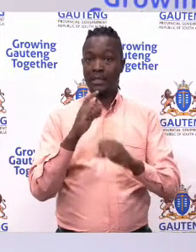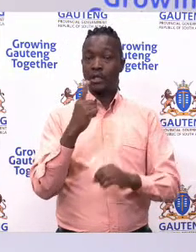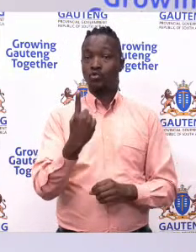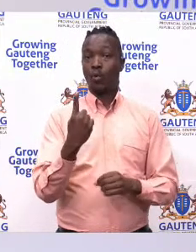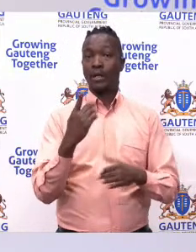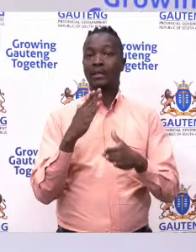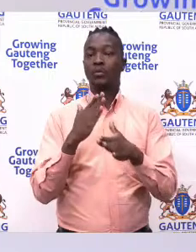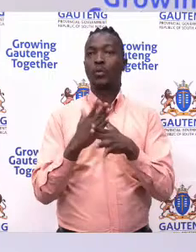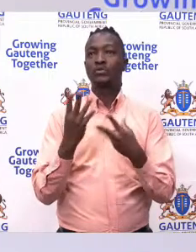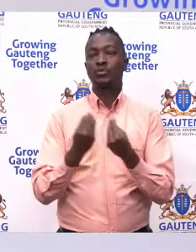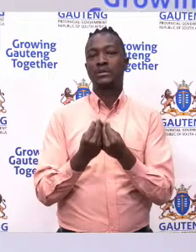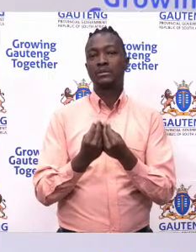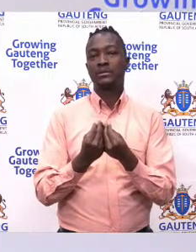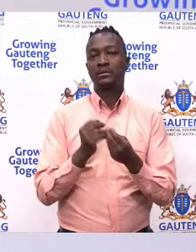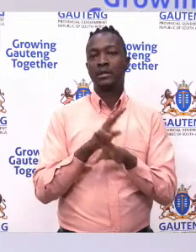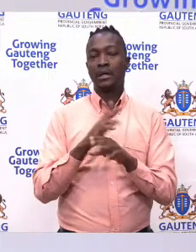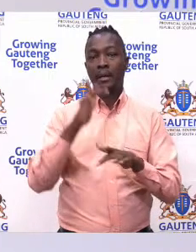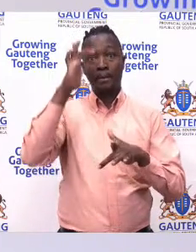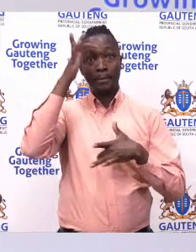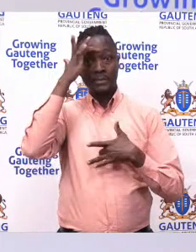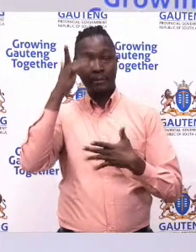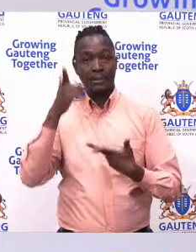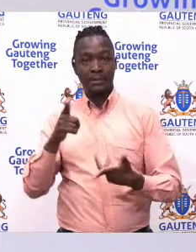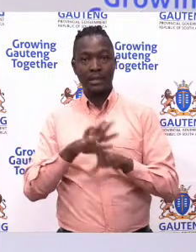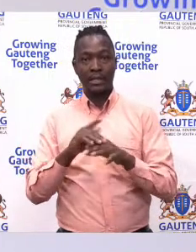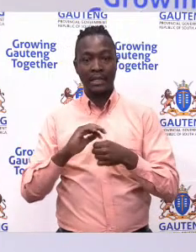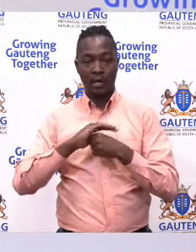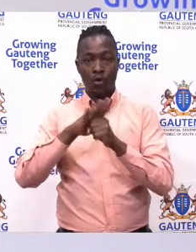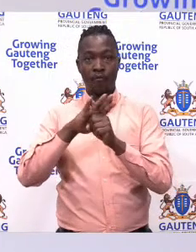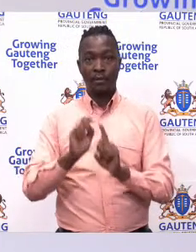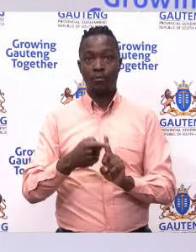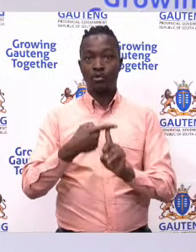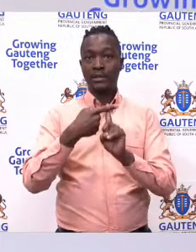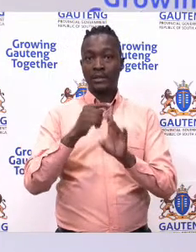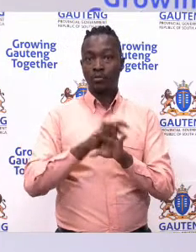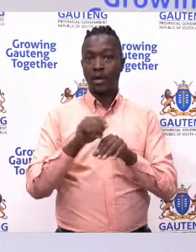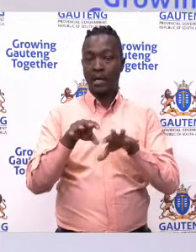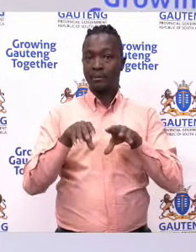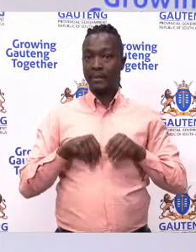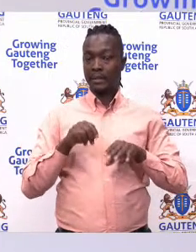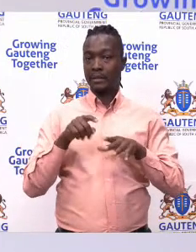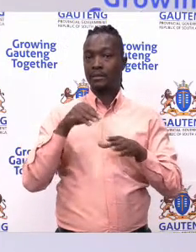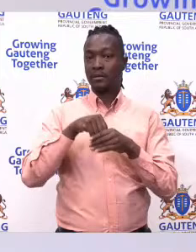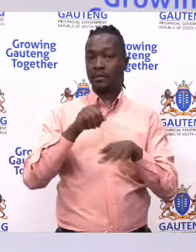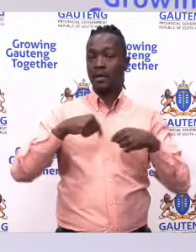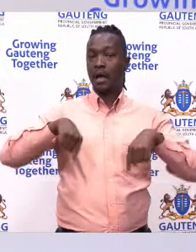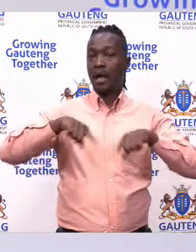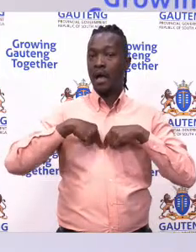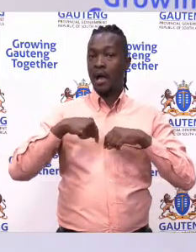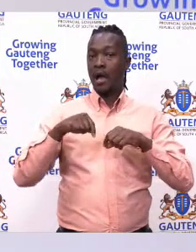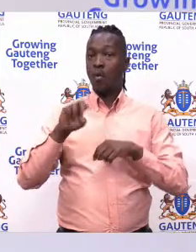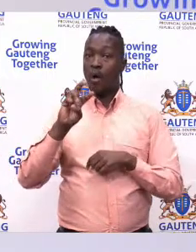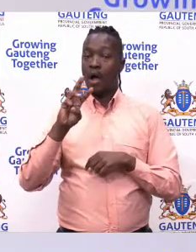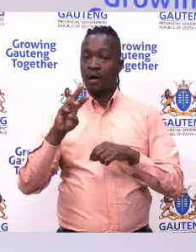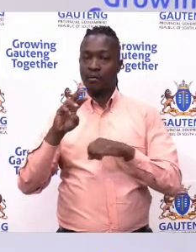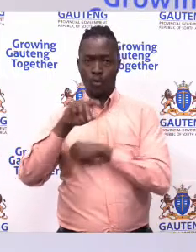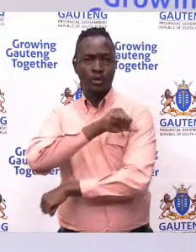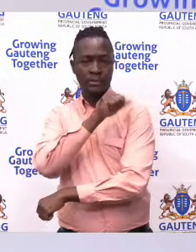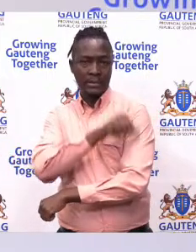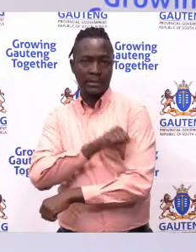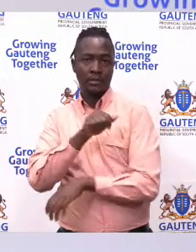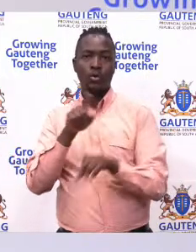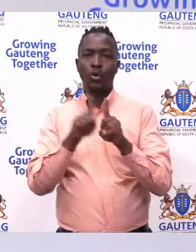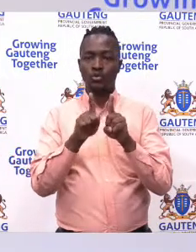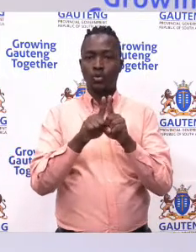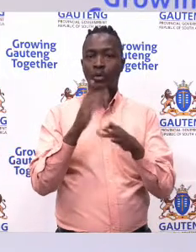the patients that are COVID positive who are admitted in our wards. We are